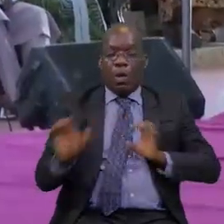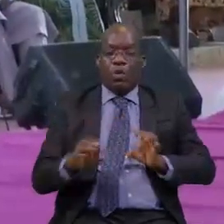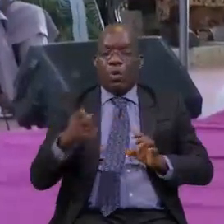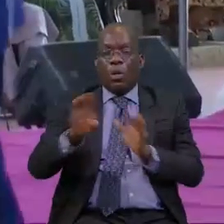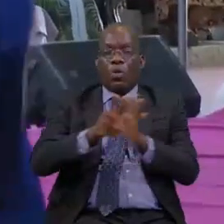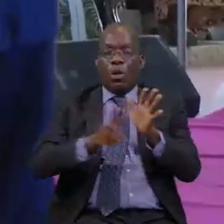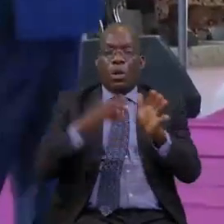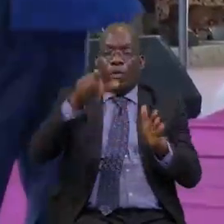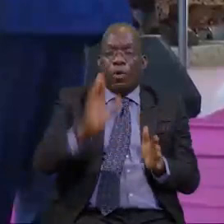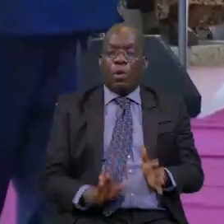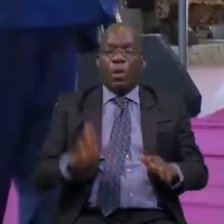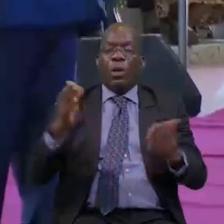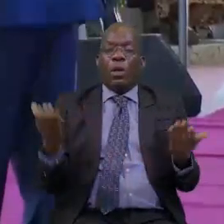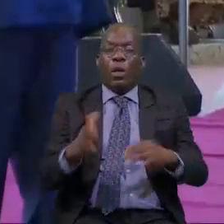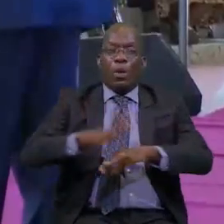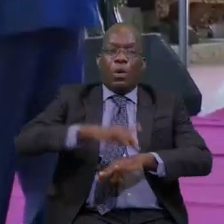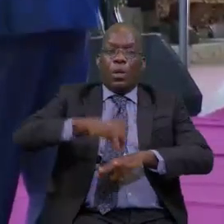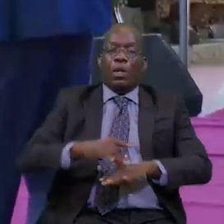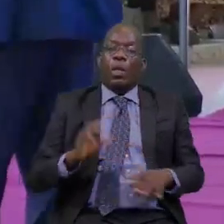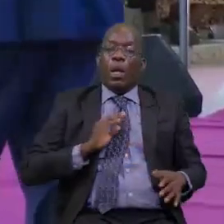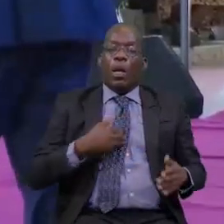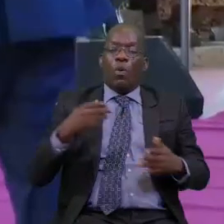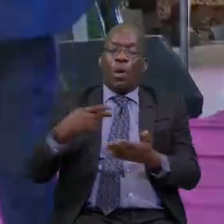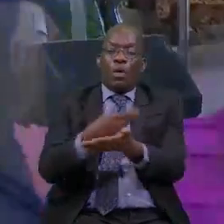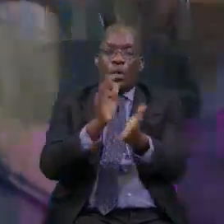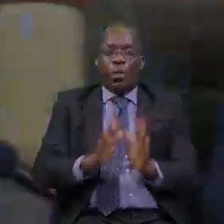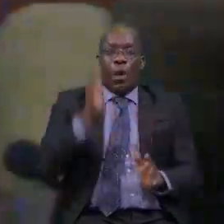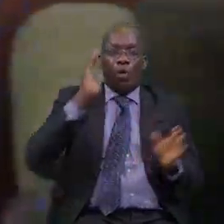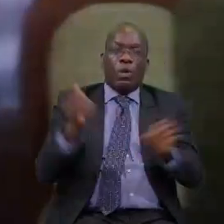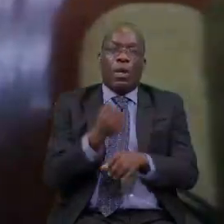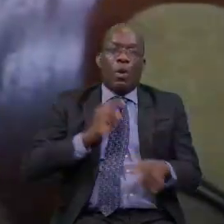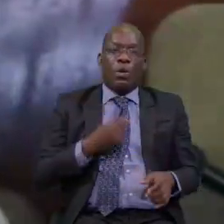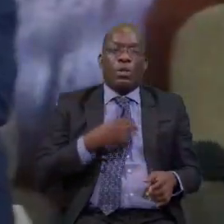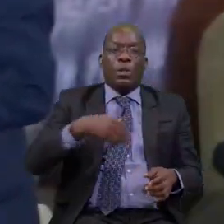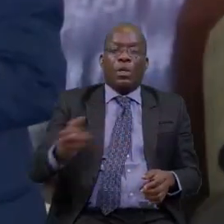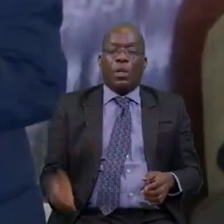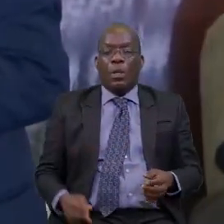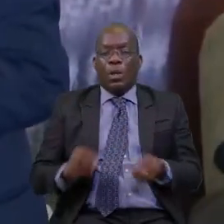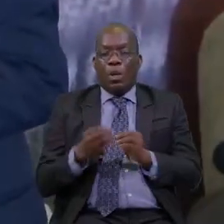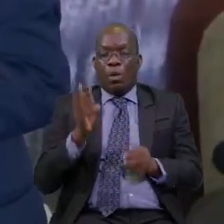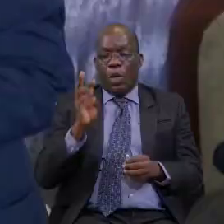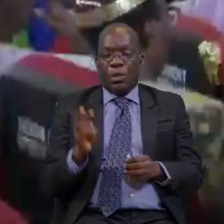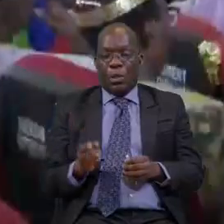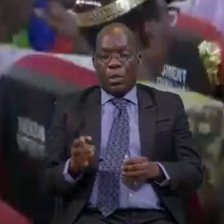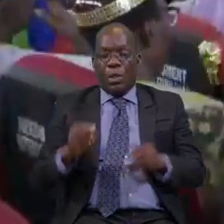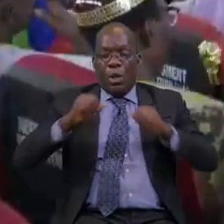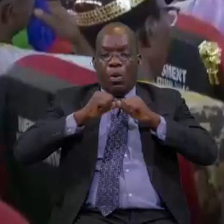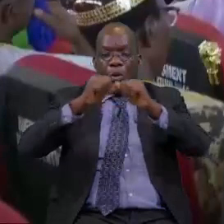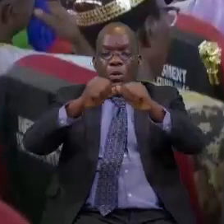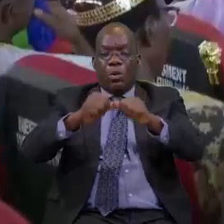shepherd will take us to that place. Number six, then, is the recurring provision